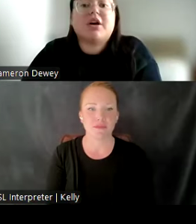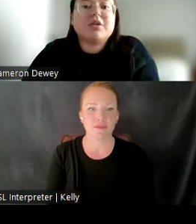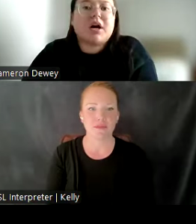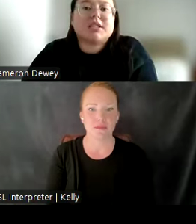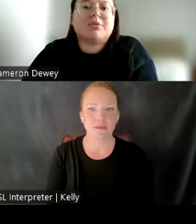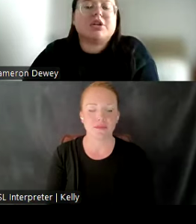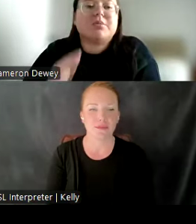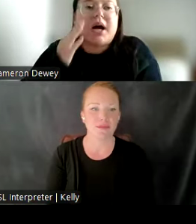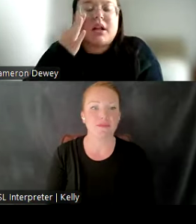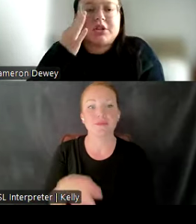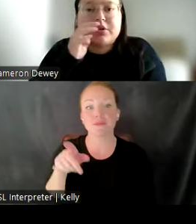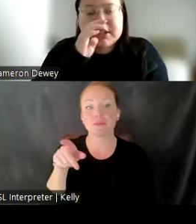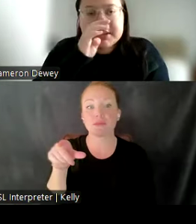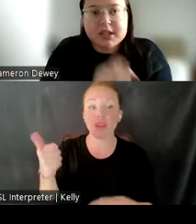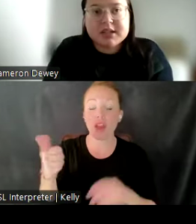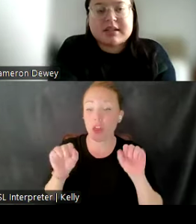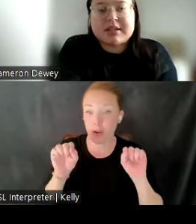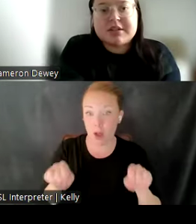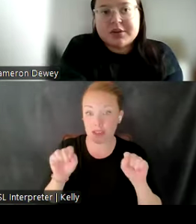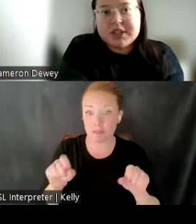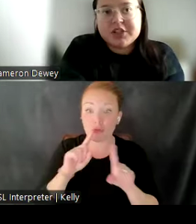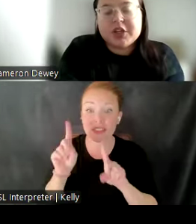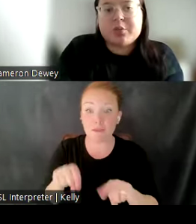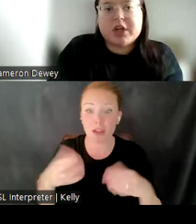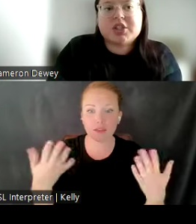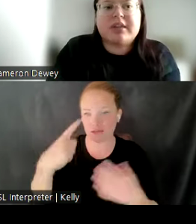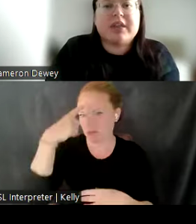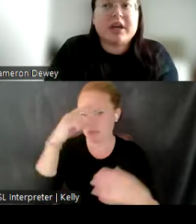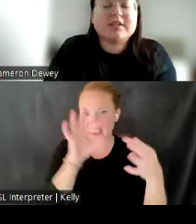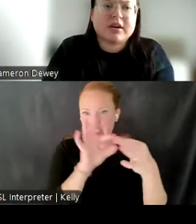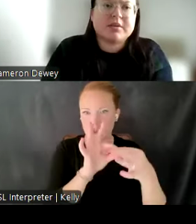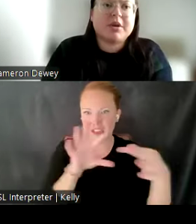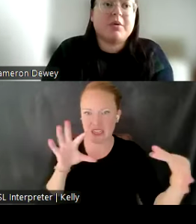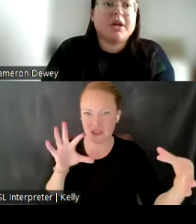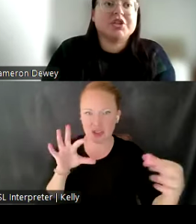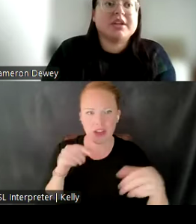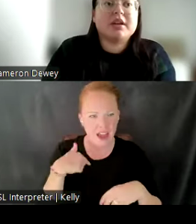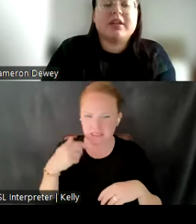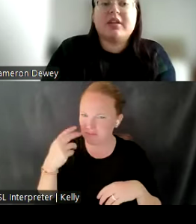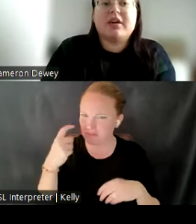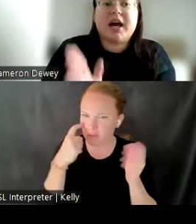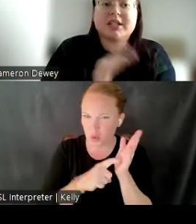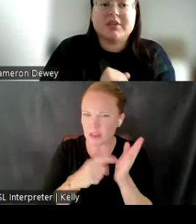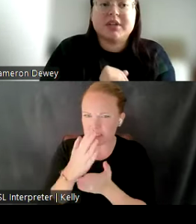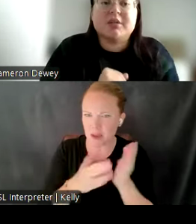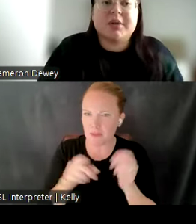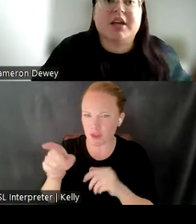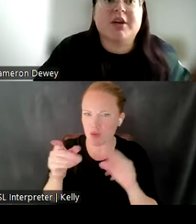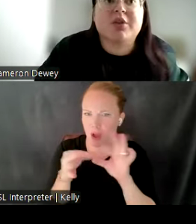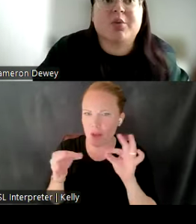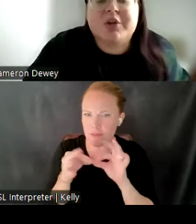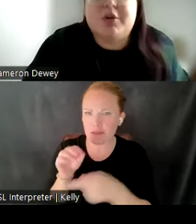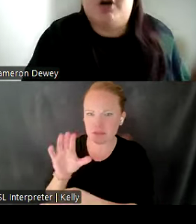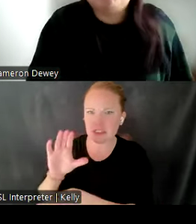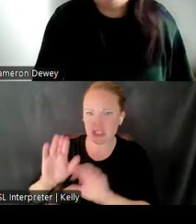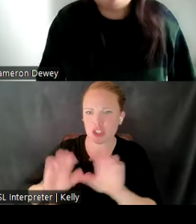So another possible neurobiological response is disassociation, which I think I saw some people mention and the activity in the beginning